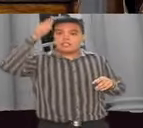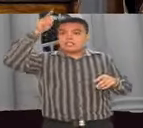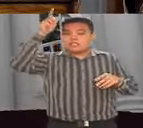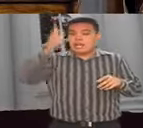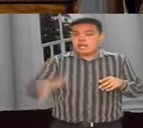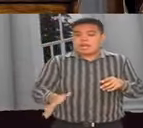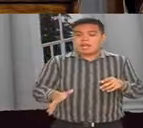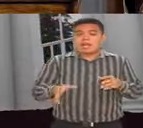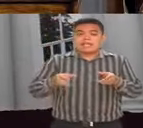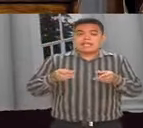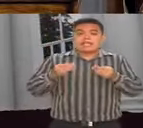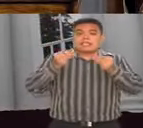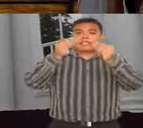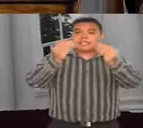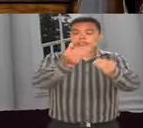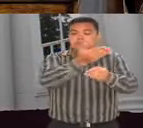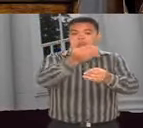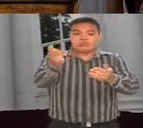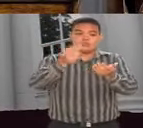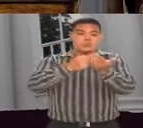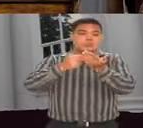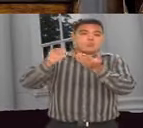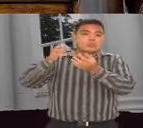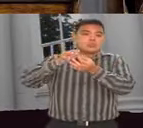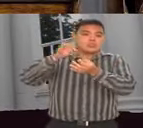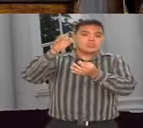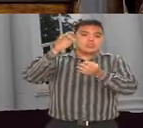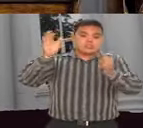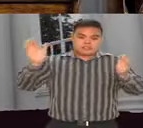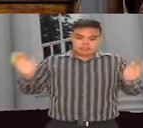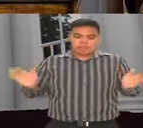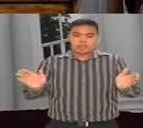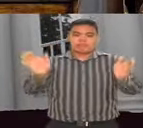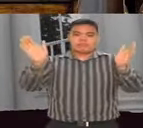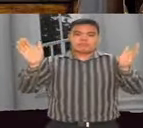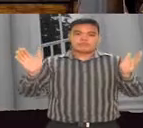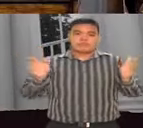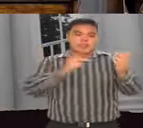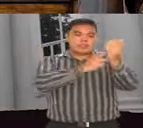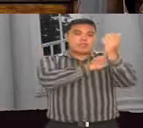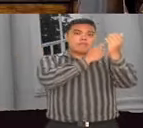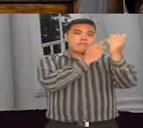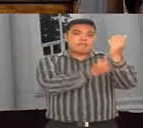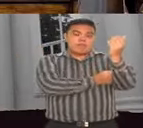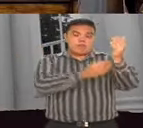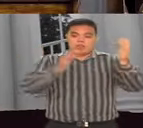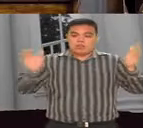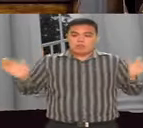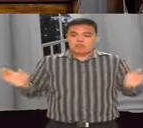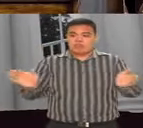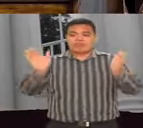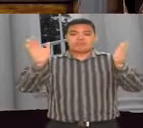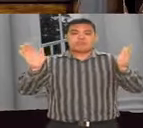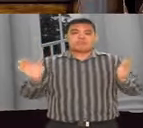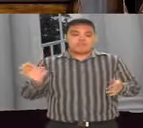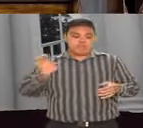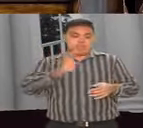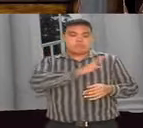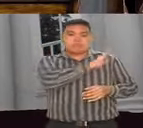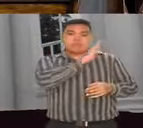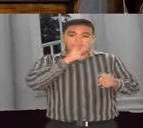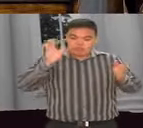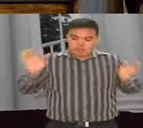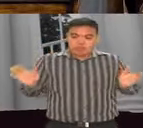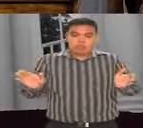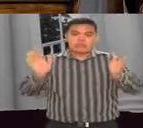Ginoo, through the Holy Spirit, a spirit of courage, of power, of boldness. When you